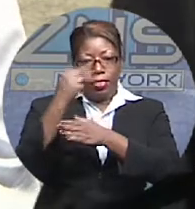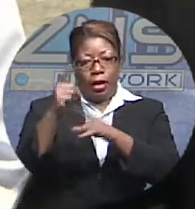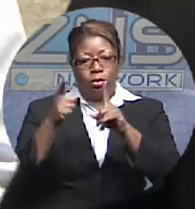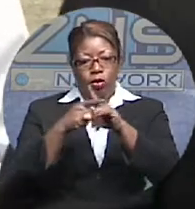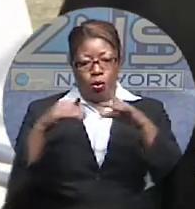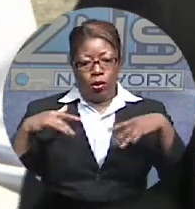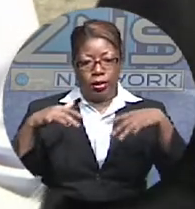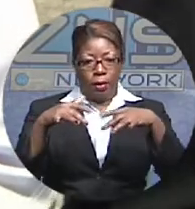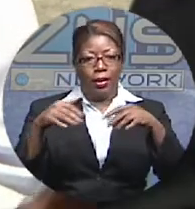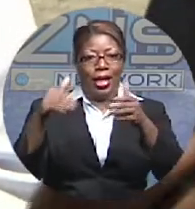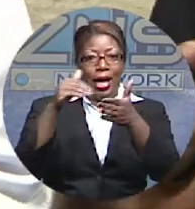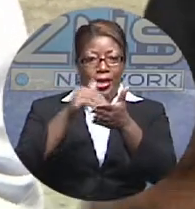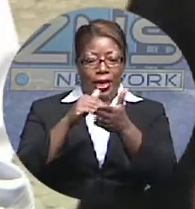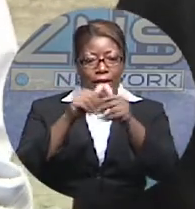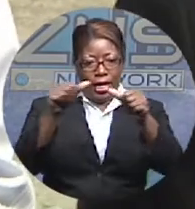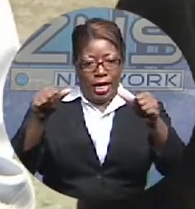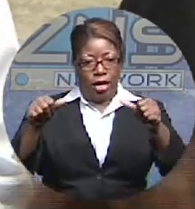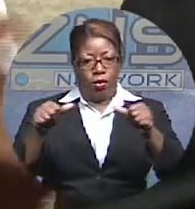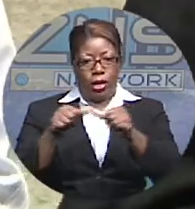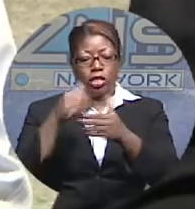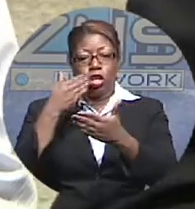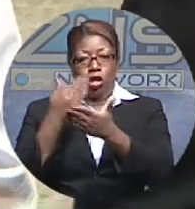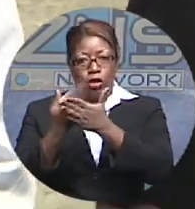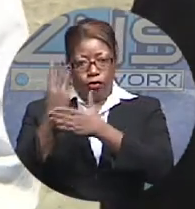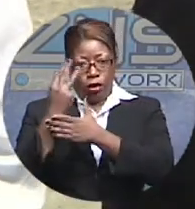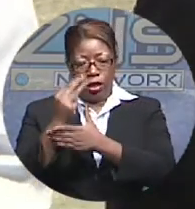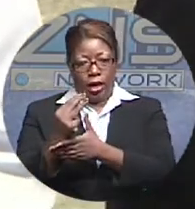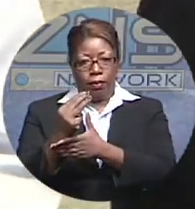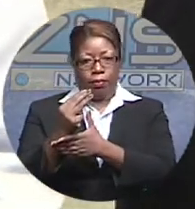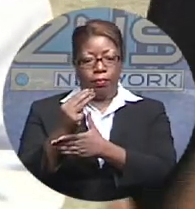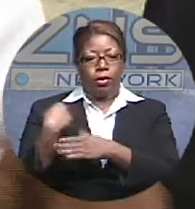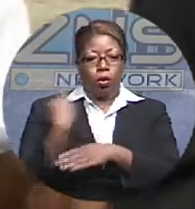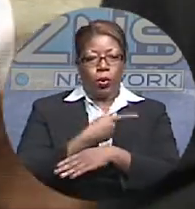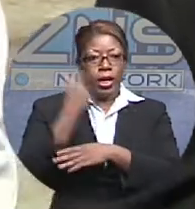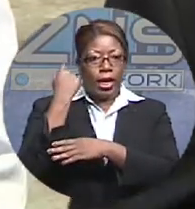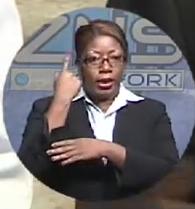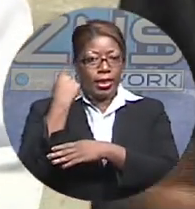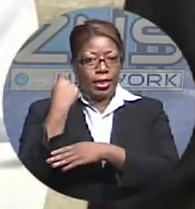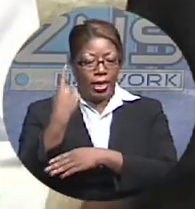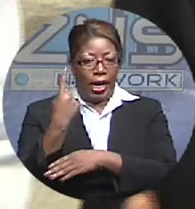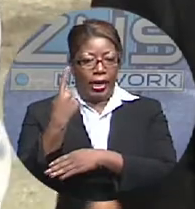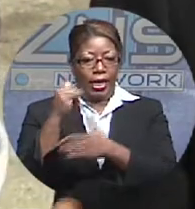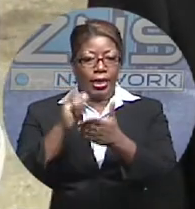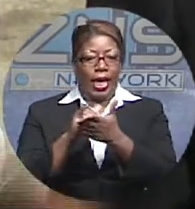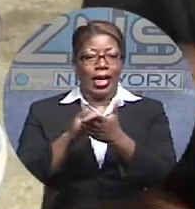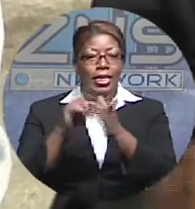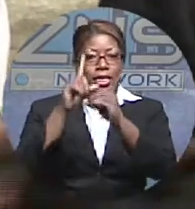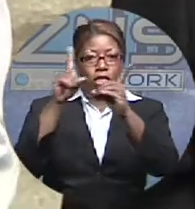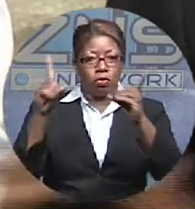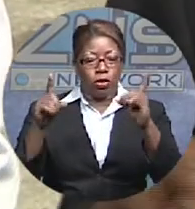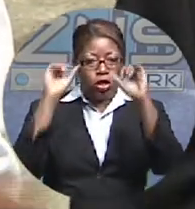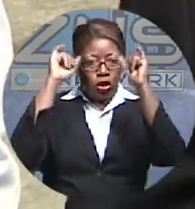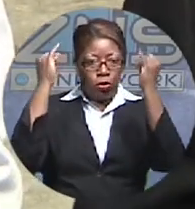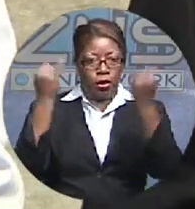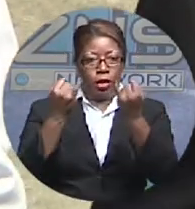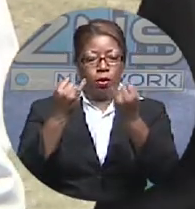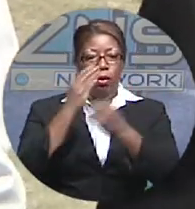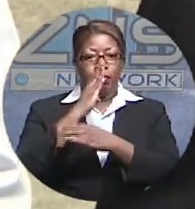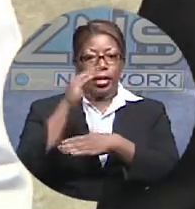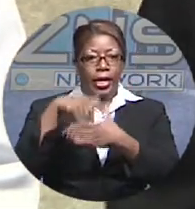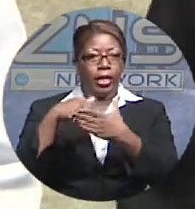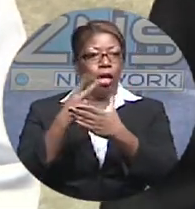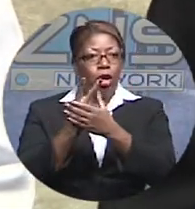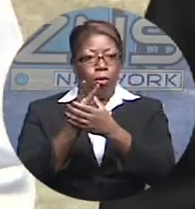conducive for them, and we understand from the ministry's side that their district superintendents will be in both